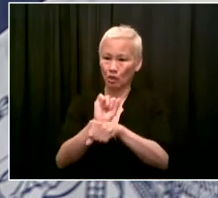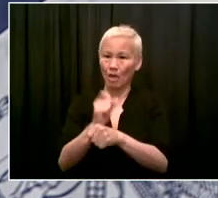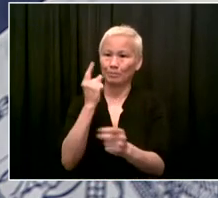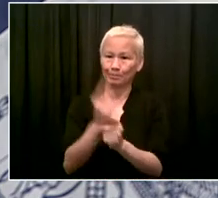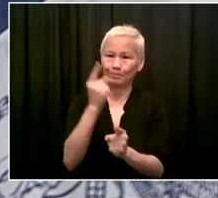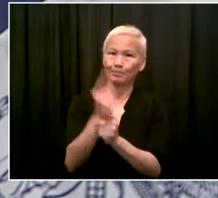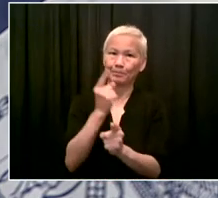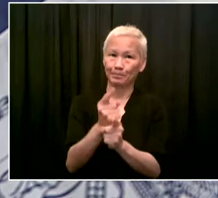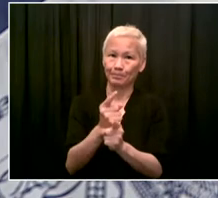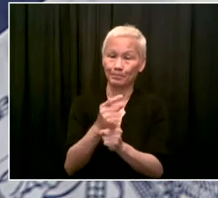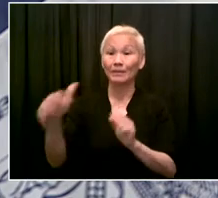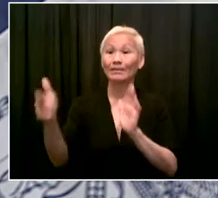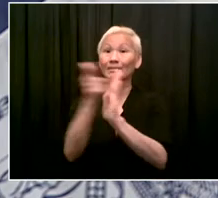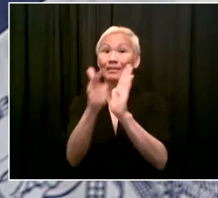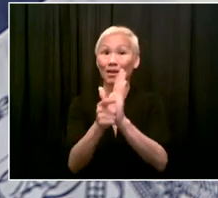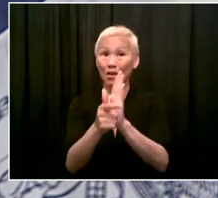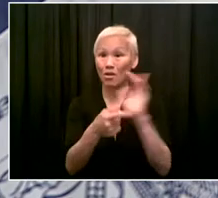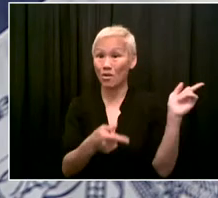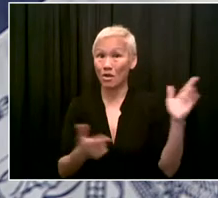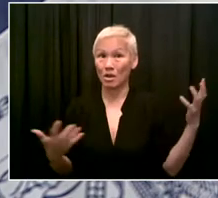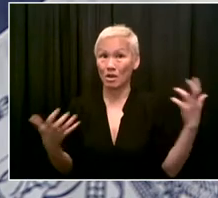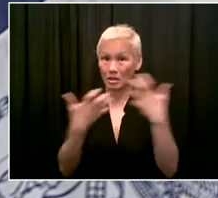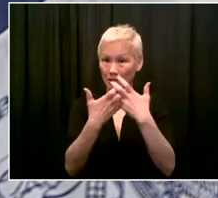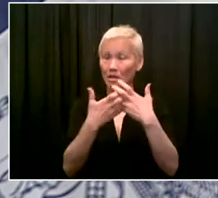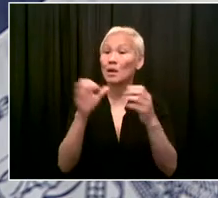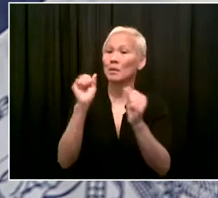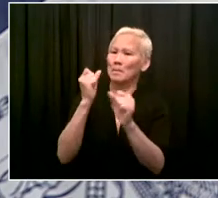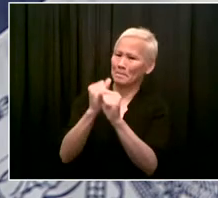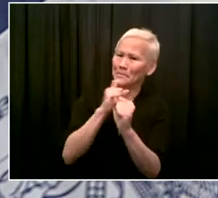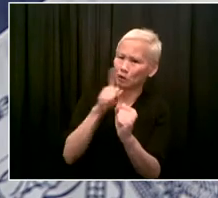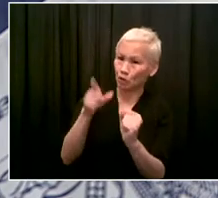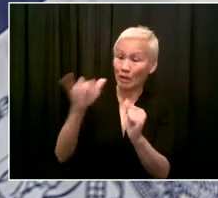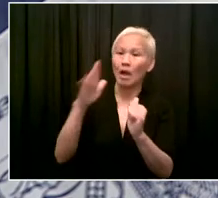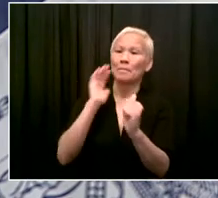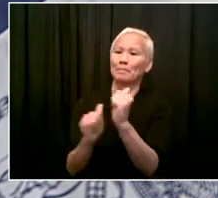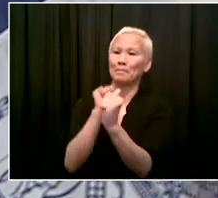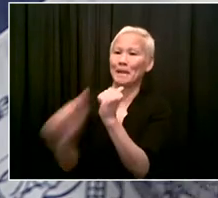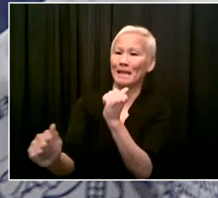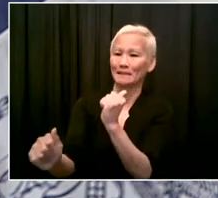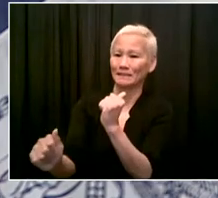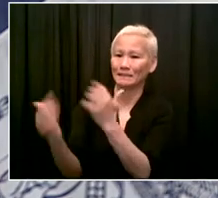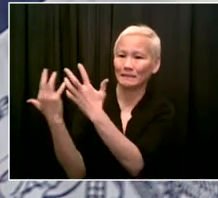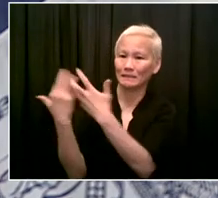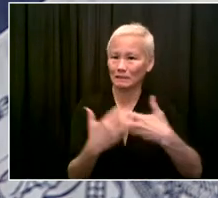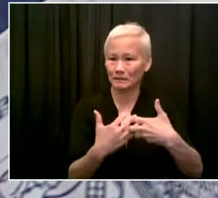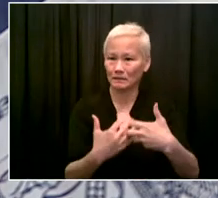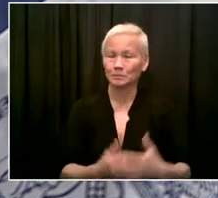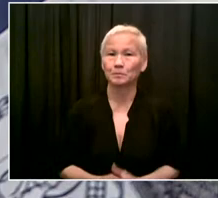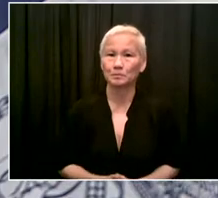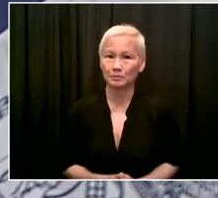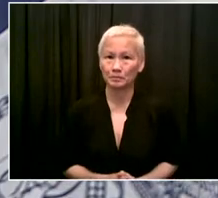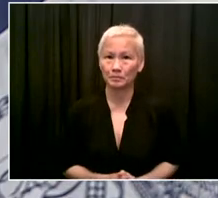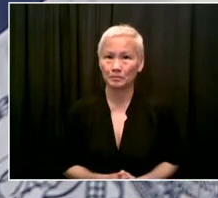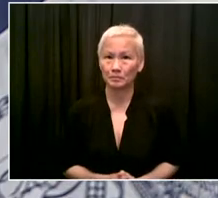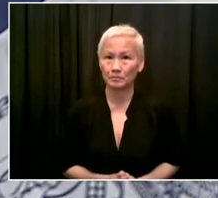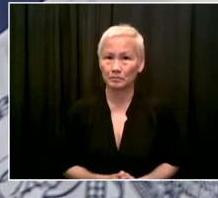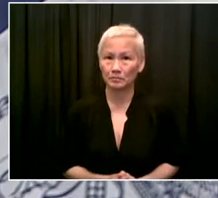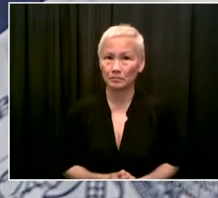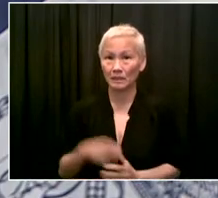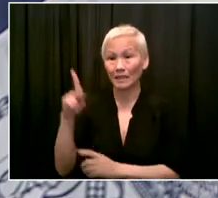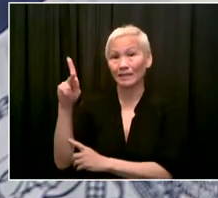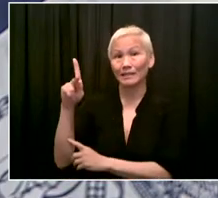The next is Katie from the Wall Street Journal. Hey, good morning, Mayor de Blasio. How are you doing? I'm good. Are you related to